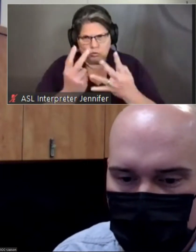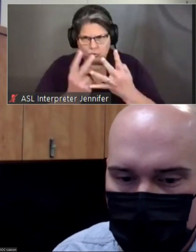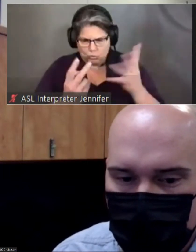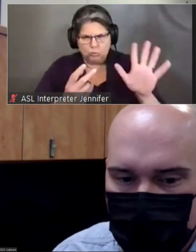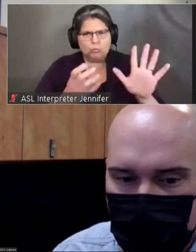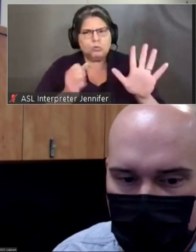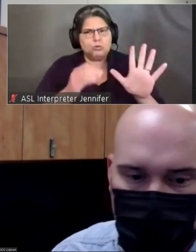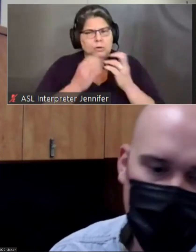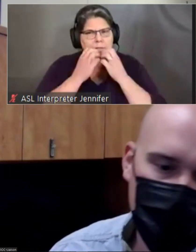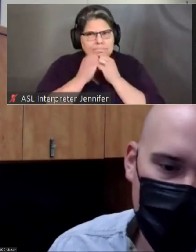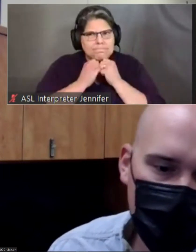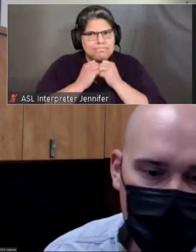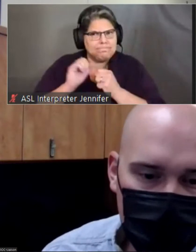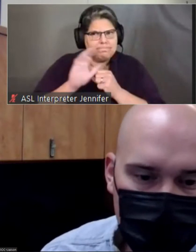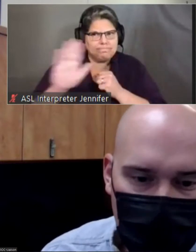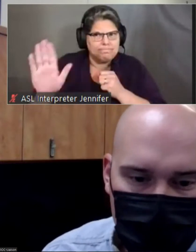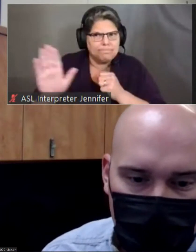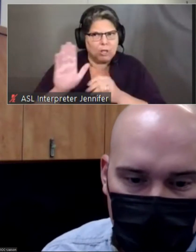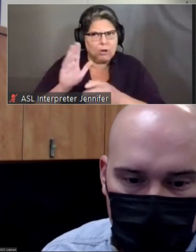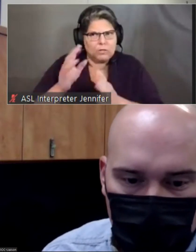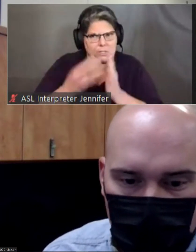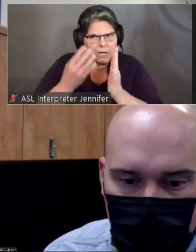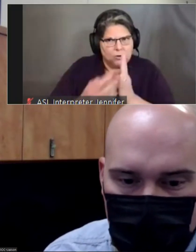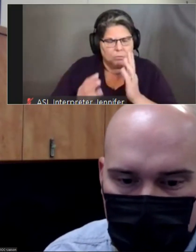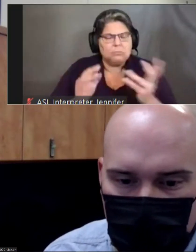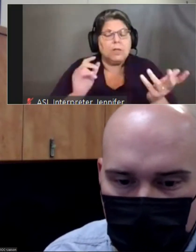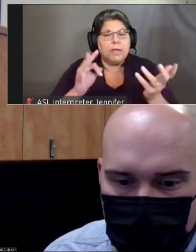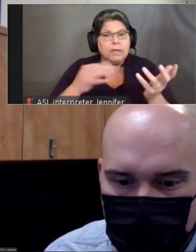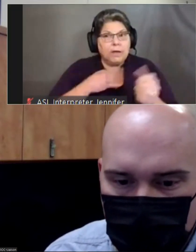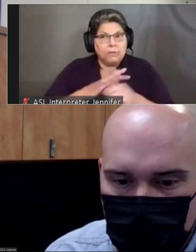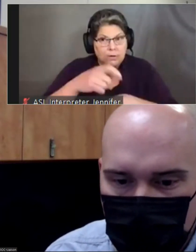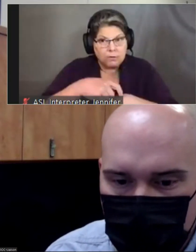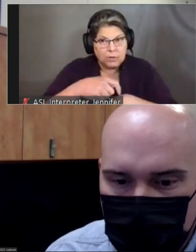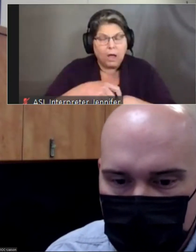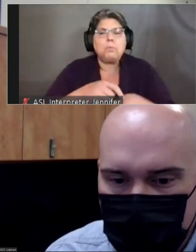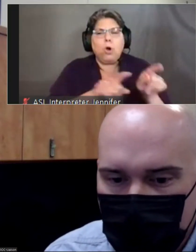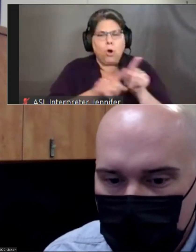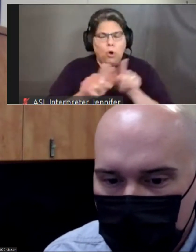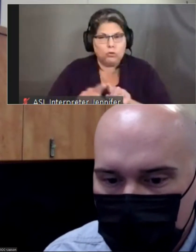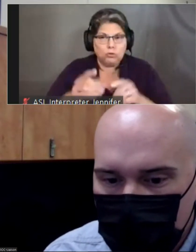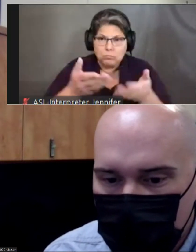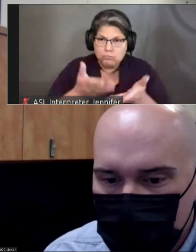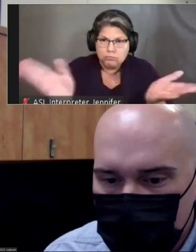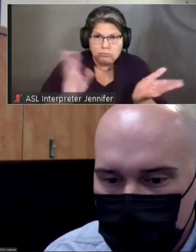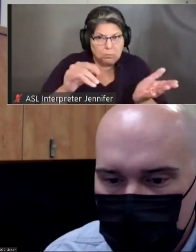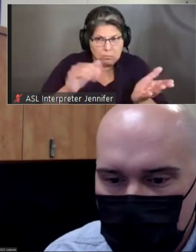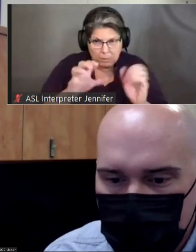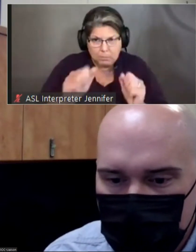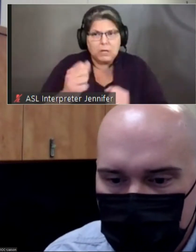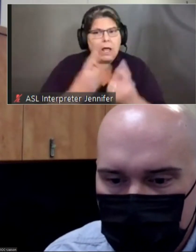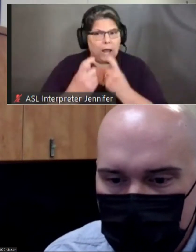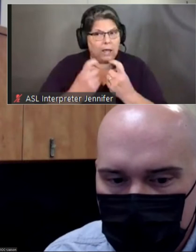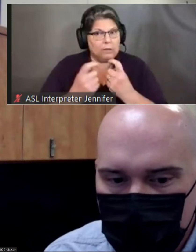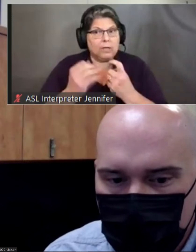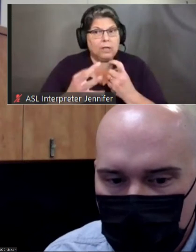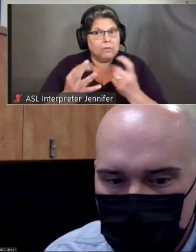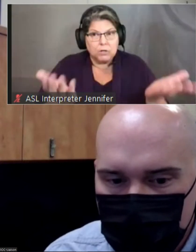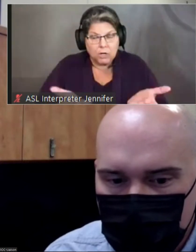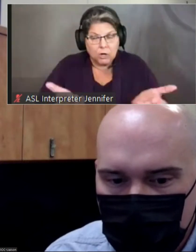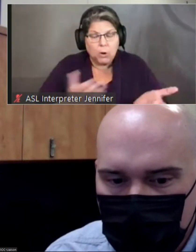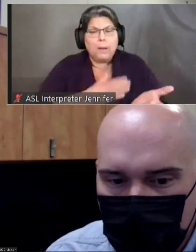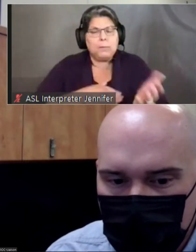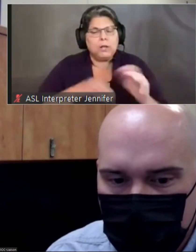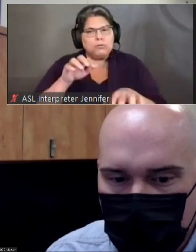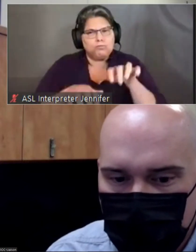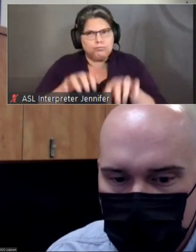the schedules of our staff. If time allows, we will also take questions from the public. If you are a member of the public, please leave your